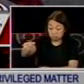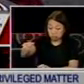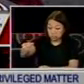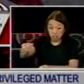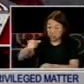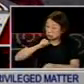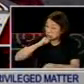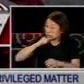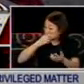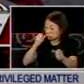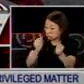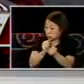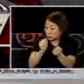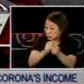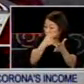isinasama